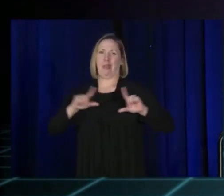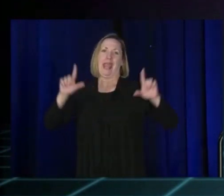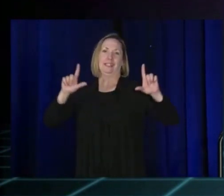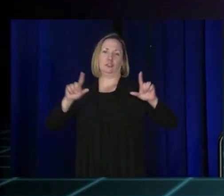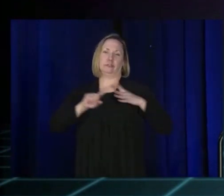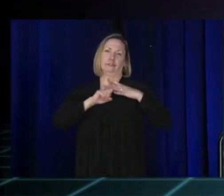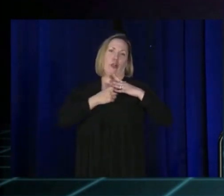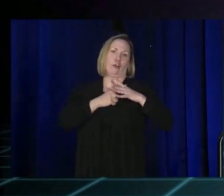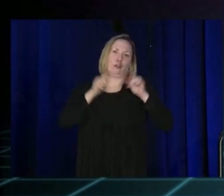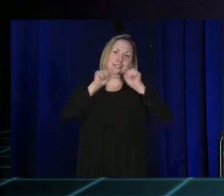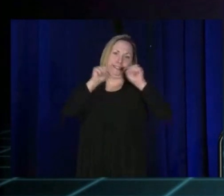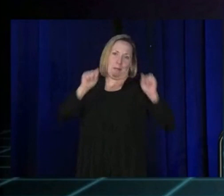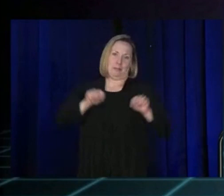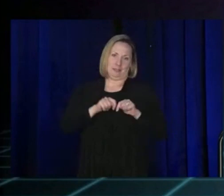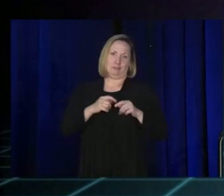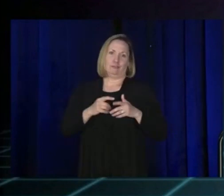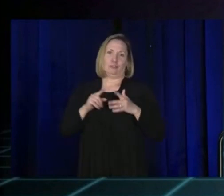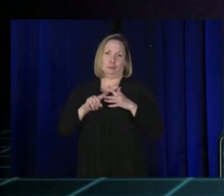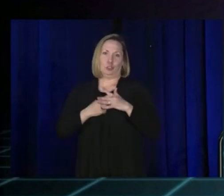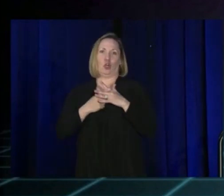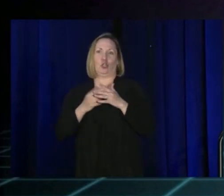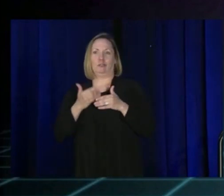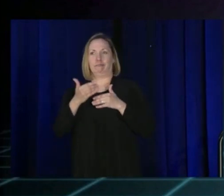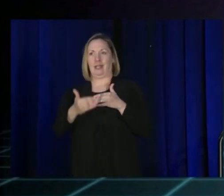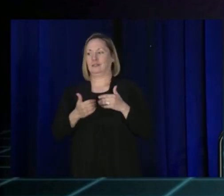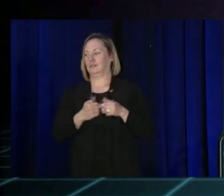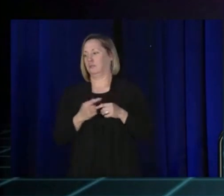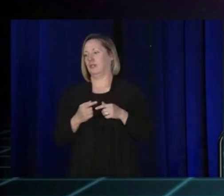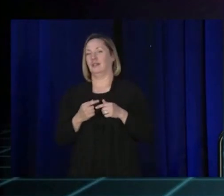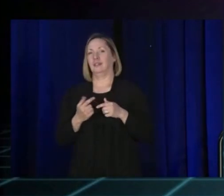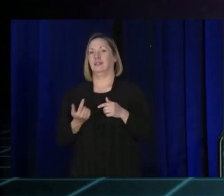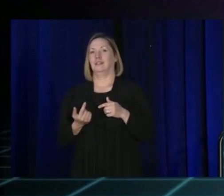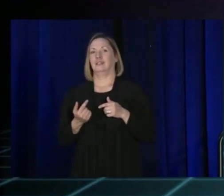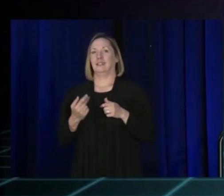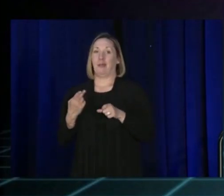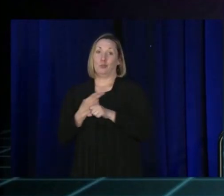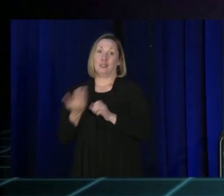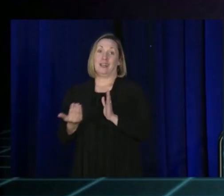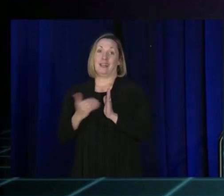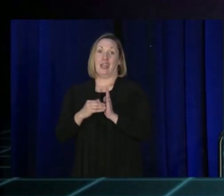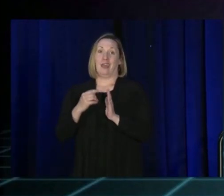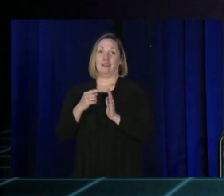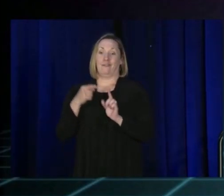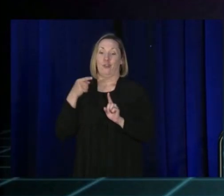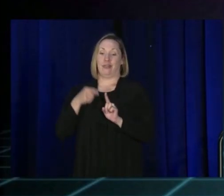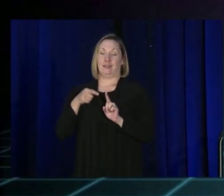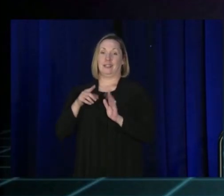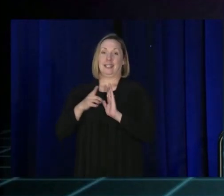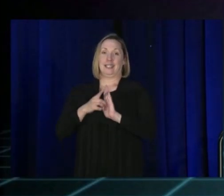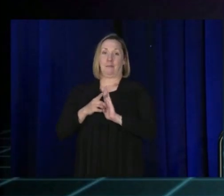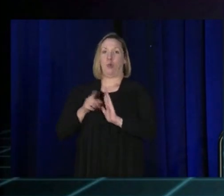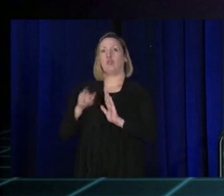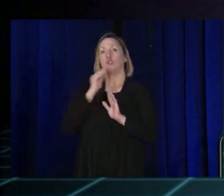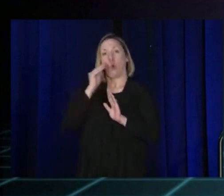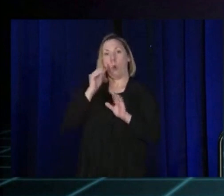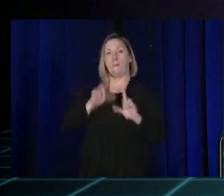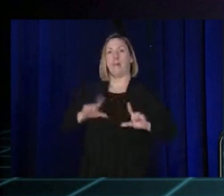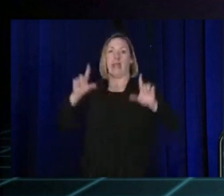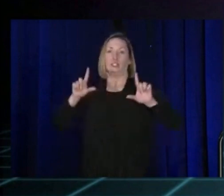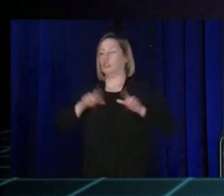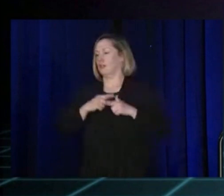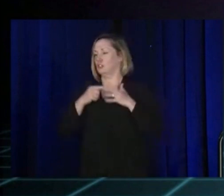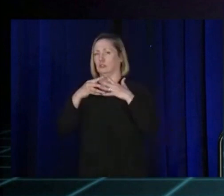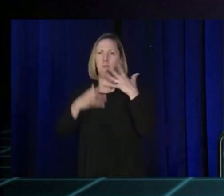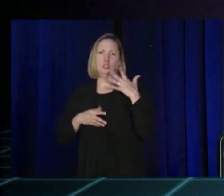actually. And I repurposed it for this demonstration here. And there was the home page, and then there's just a bunch of